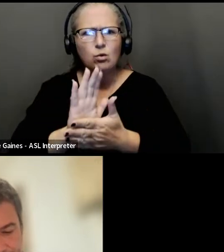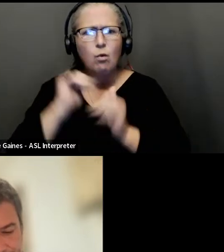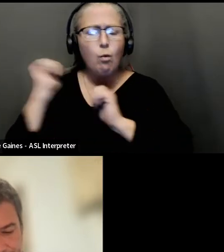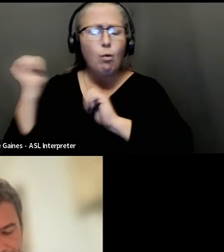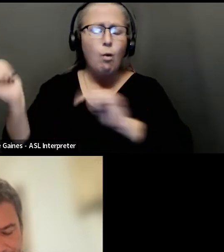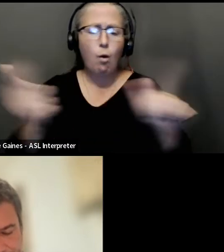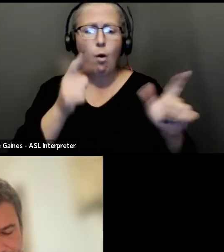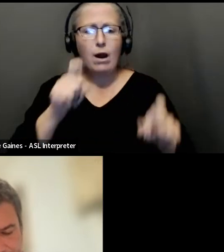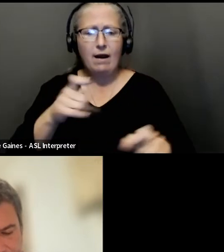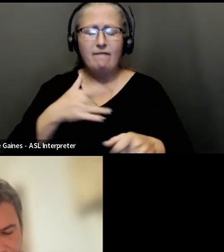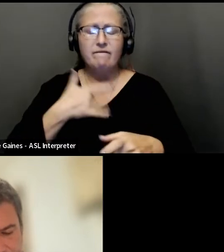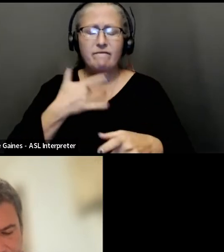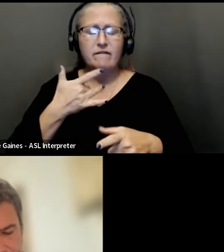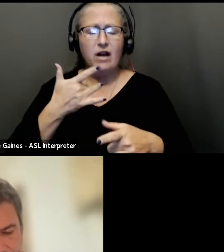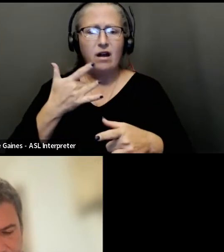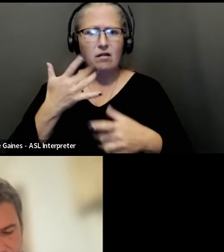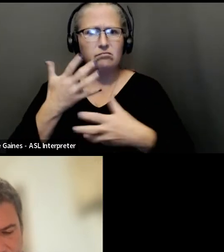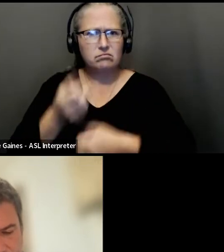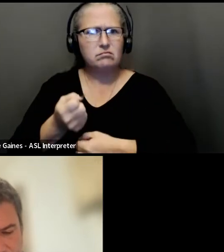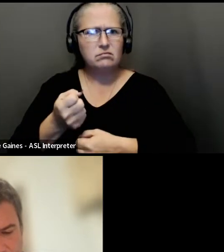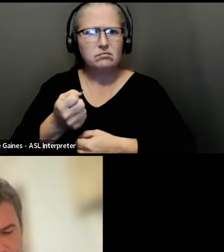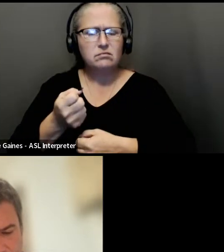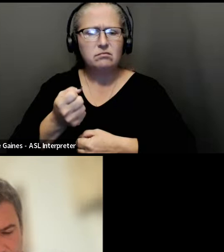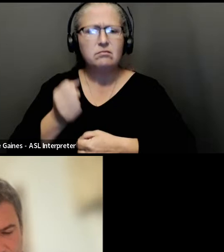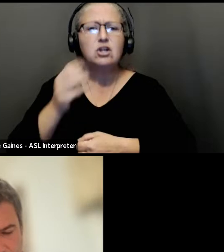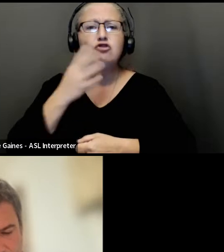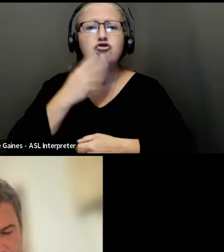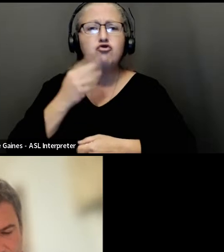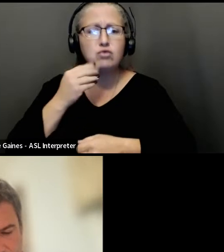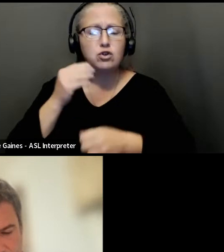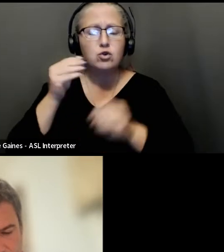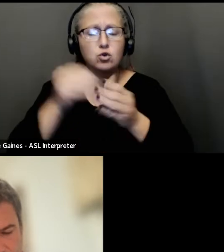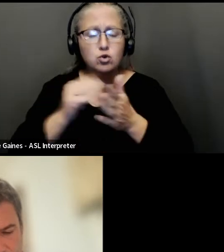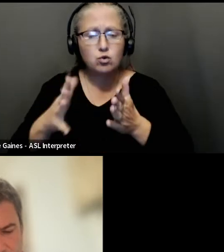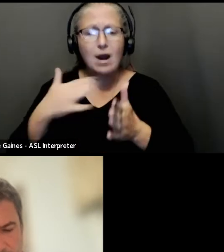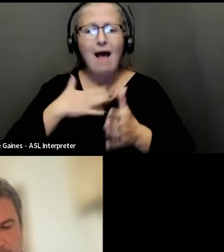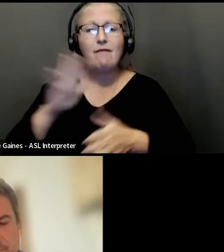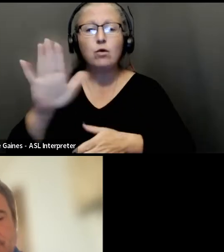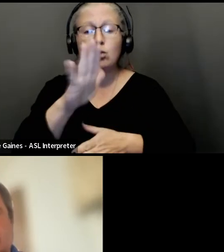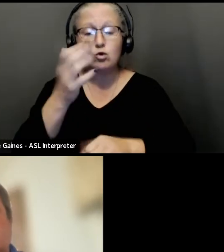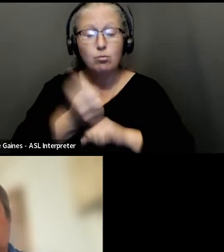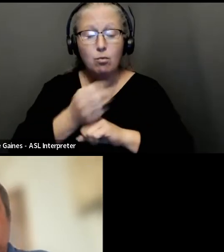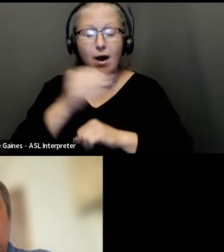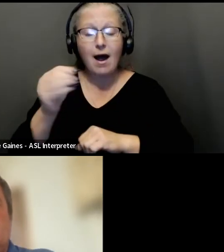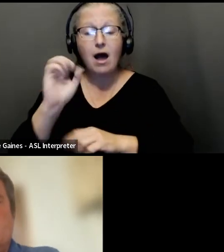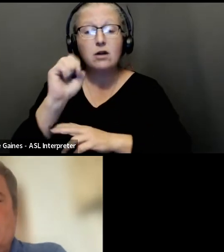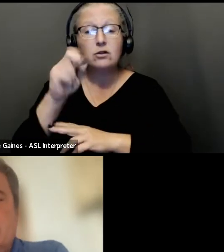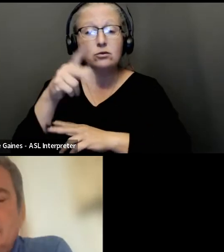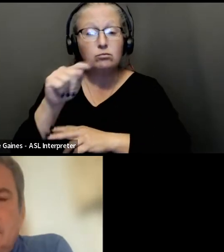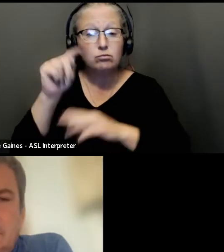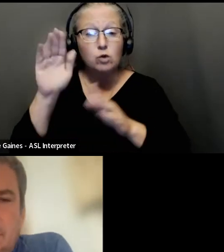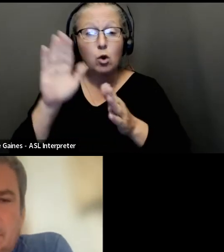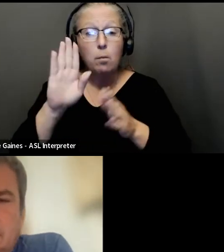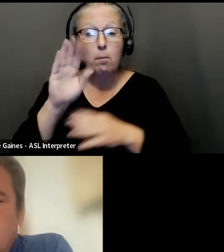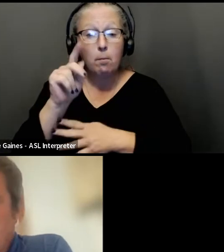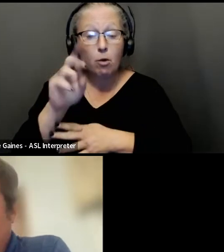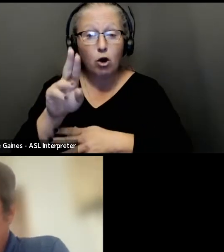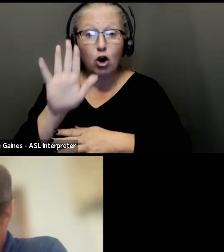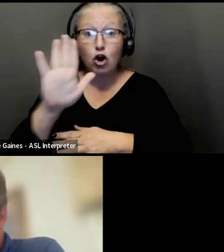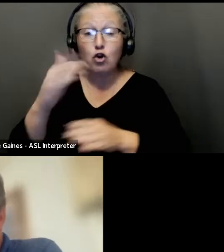need assurance that Jewish students have your support, and Superintendent Booker, your emails to date have not shown